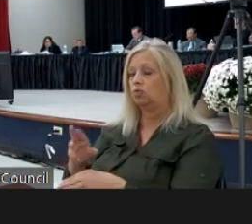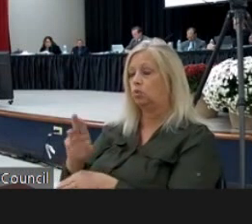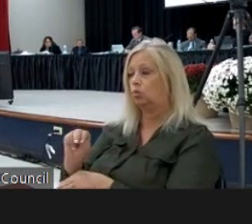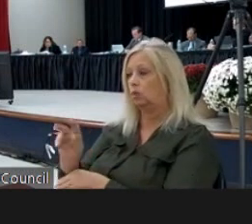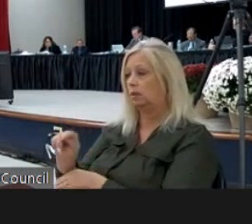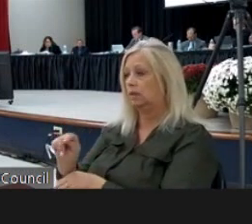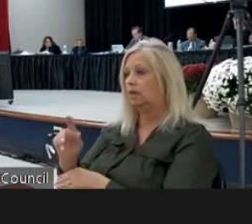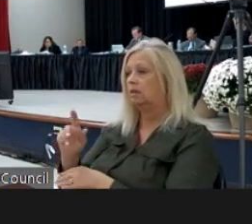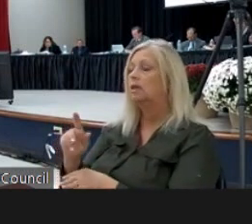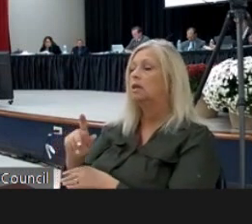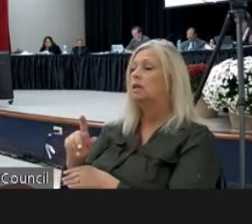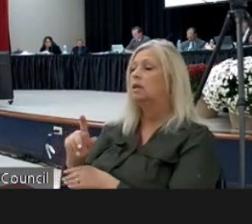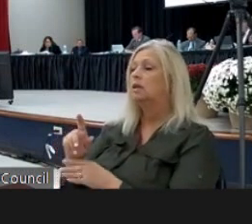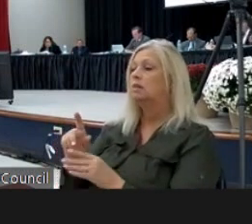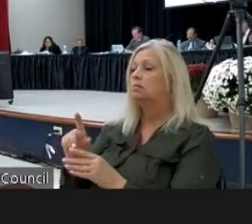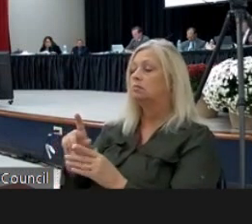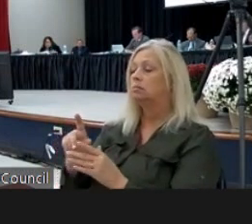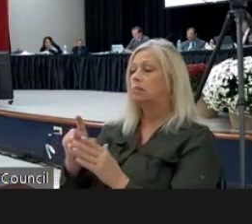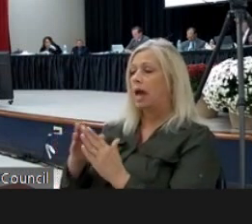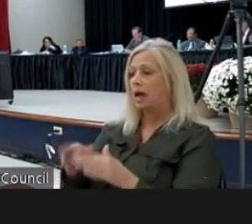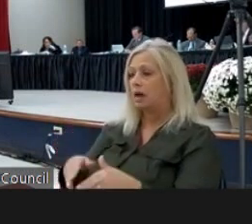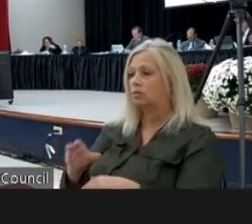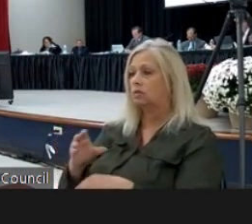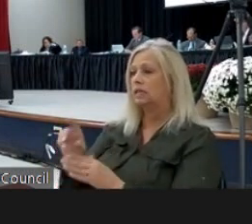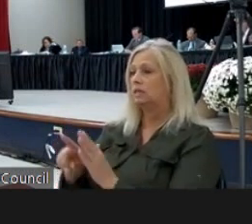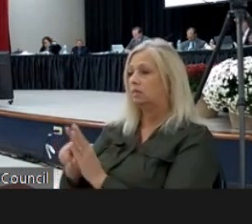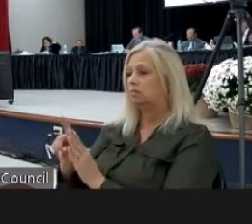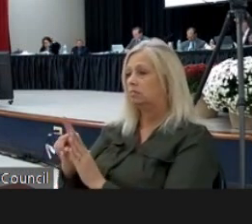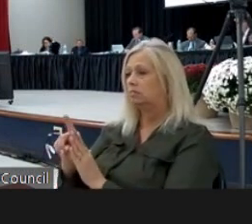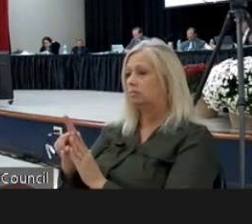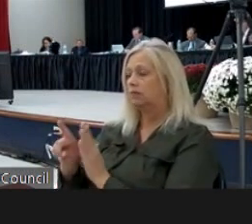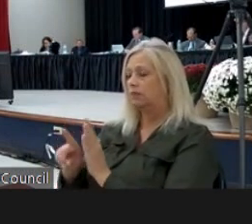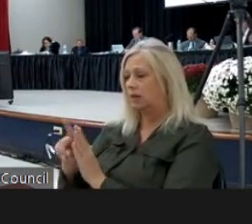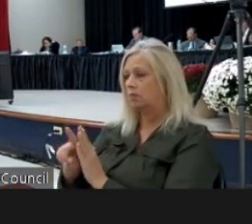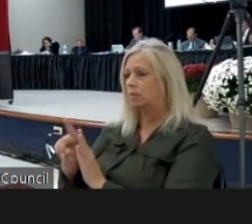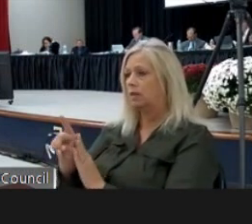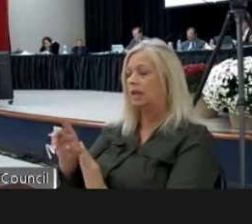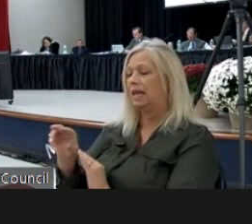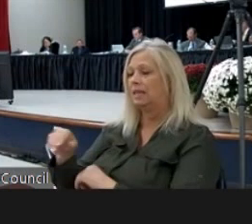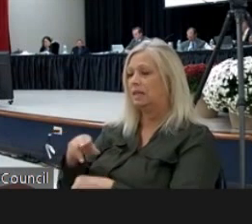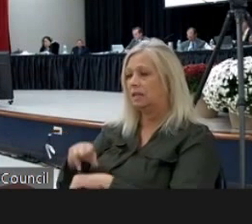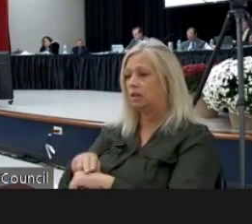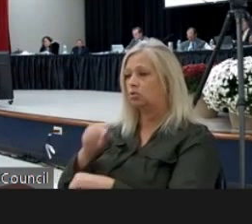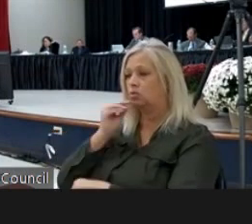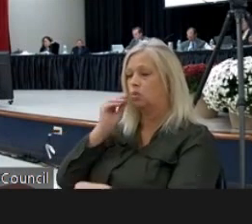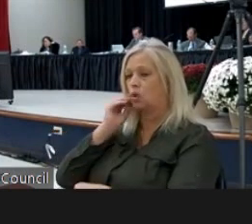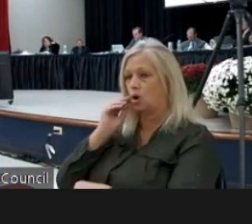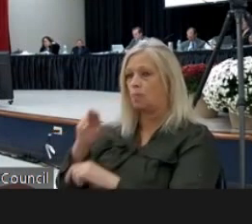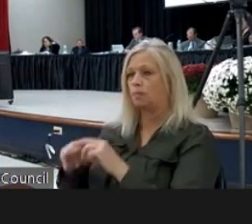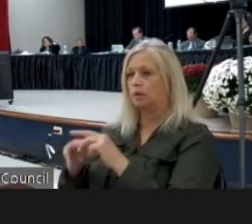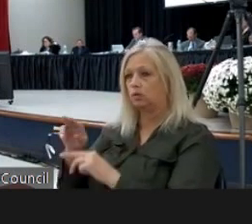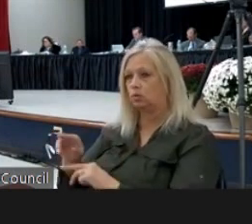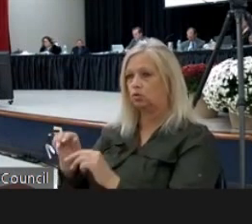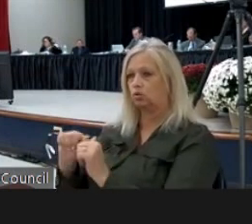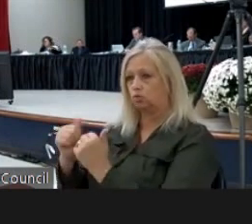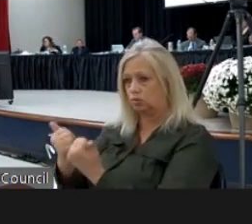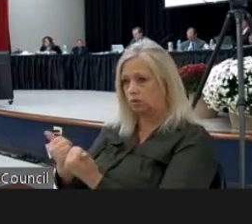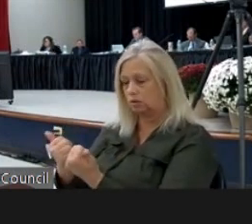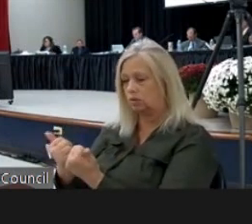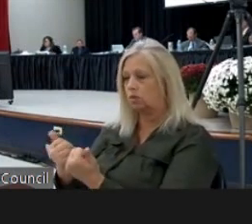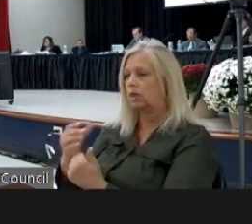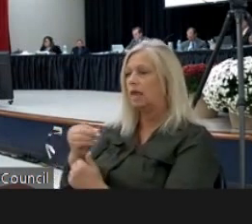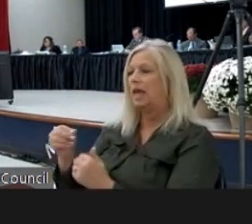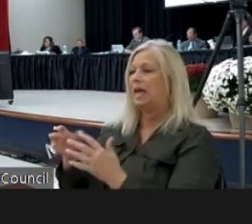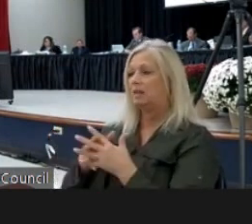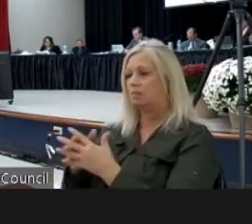and Urban Development, National League of Cities, the National Home Builders Association, and the American